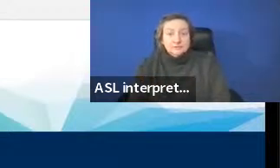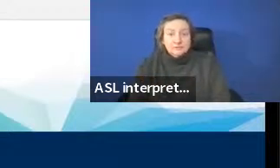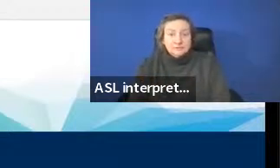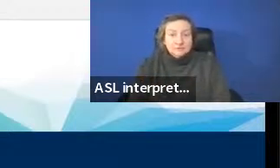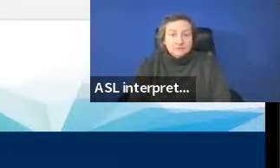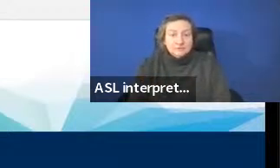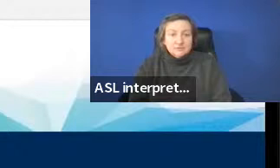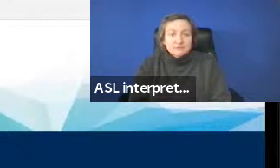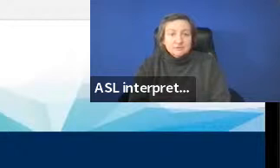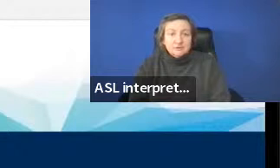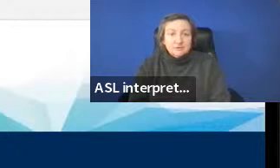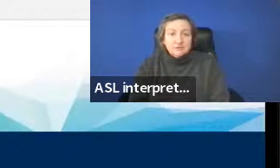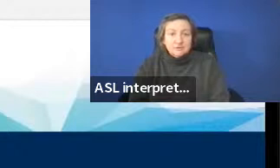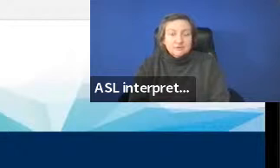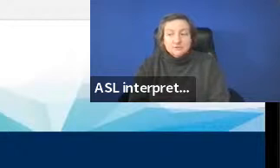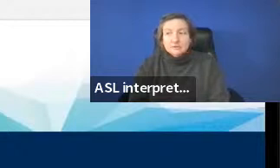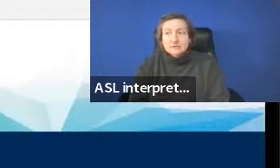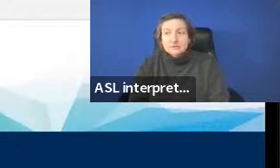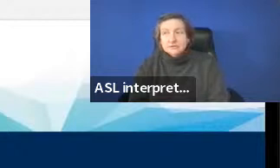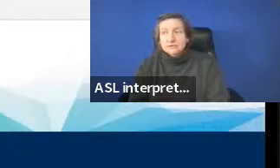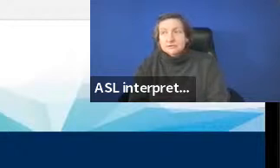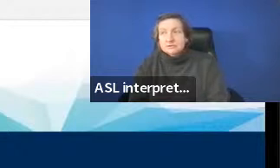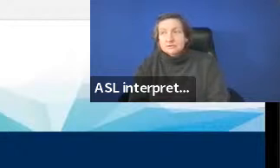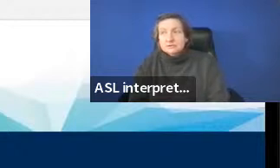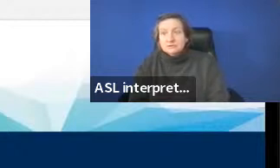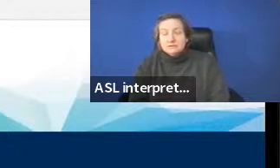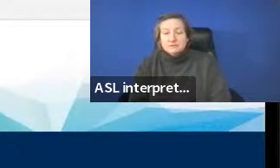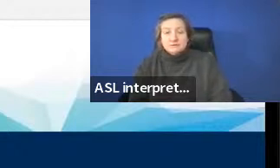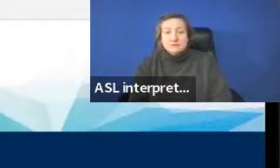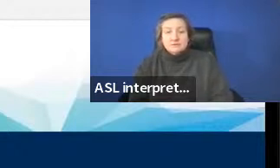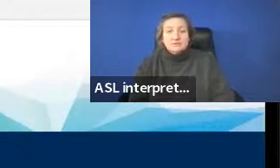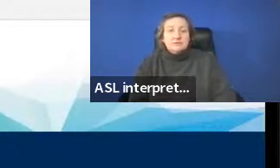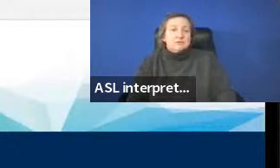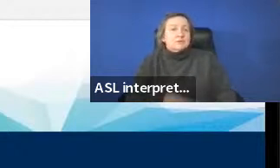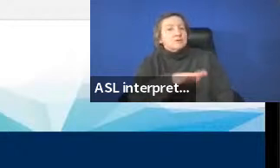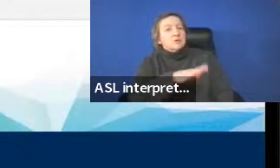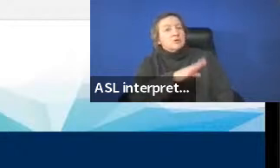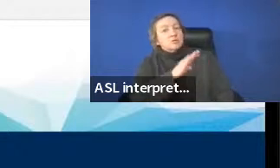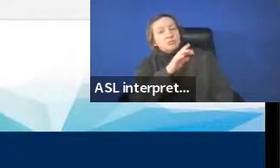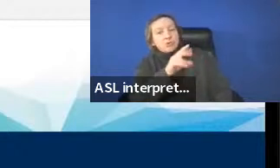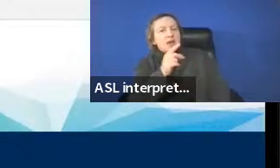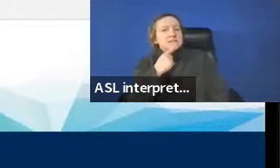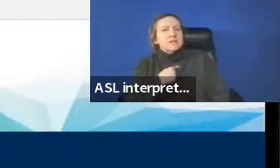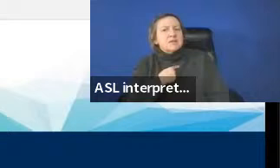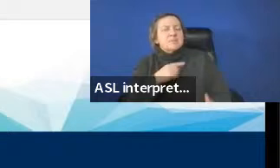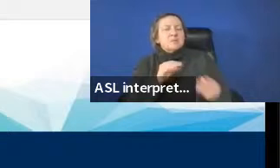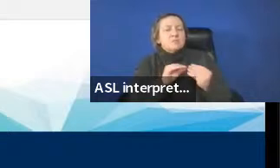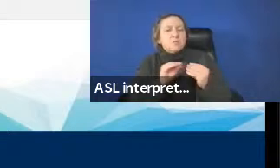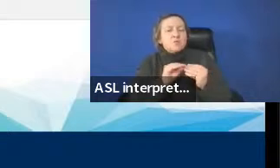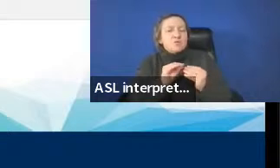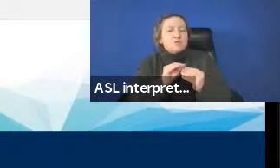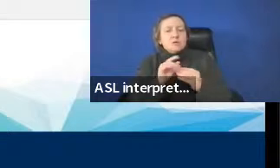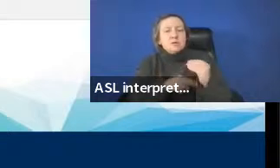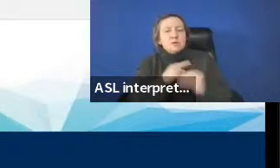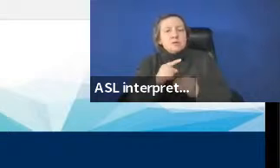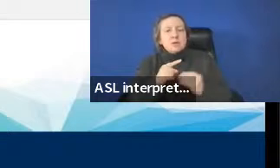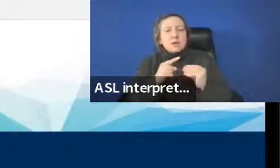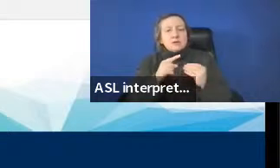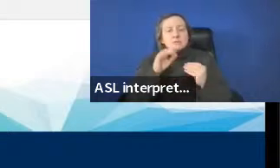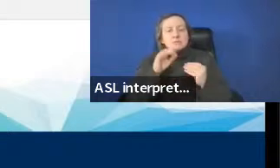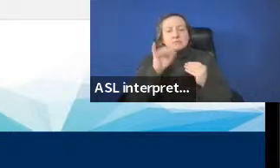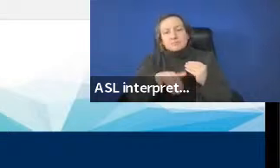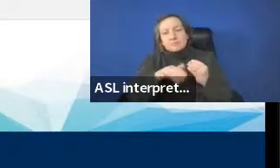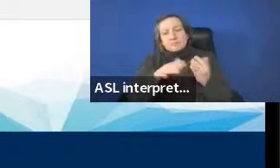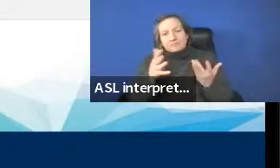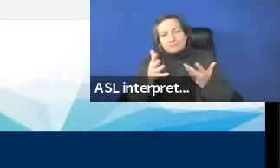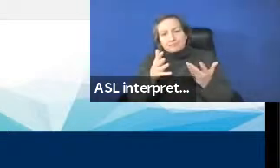One thing I covered. Yeah, go ahead. So Brad, tell me more about the interchange that